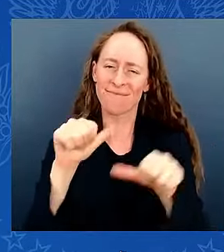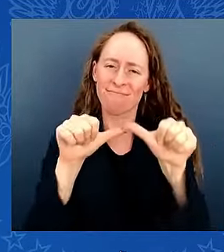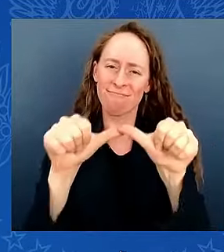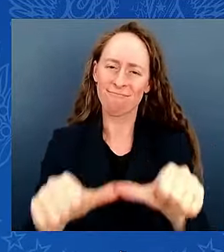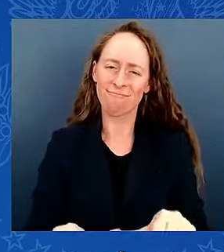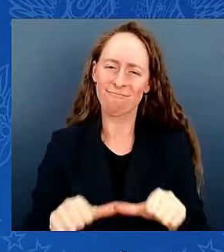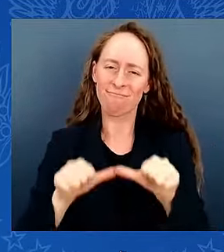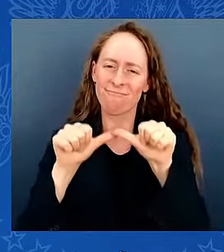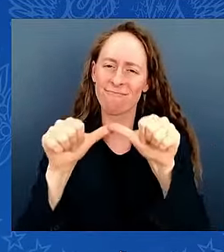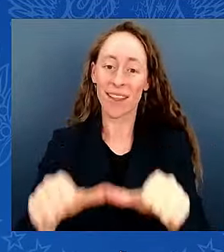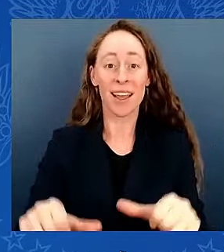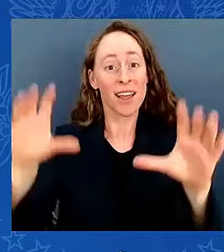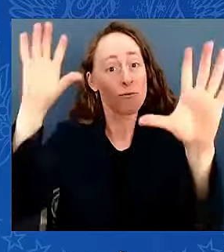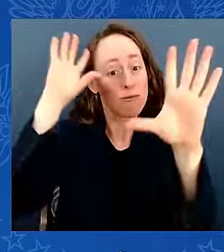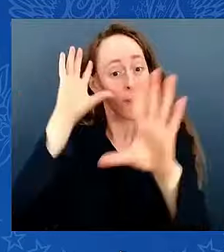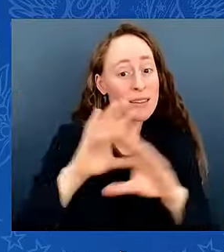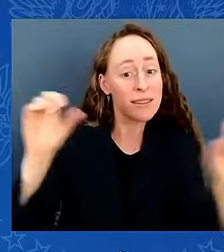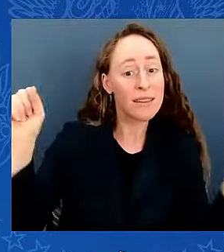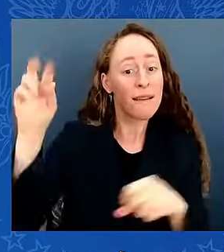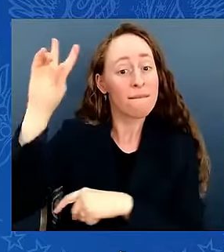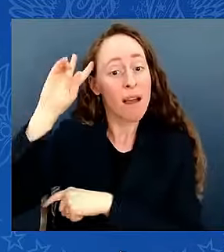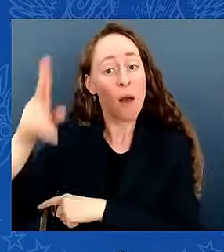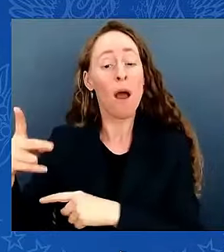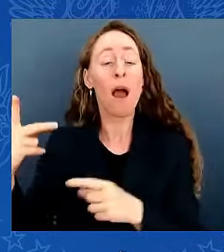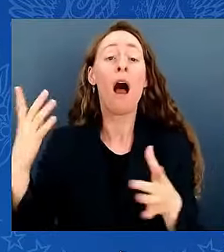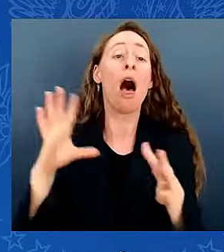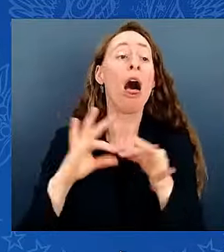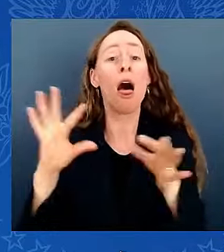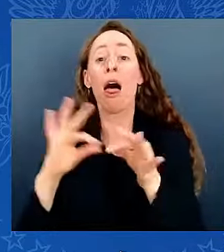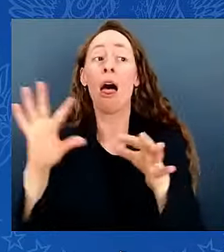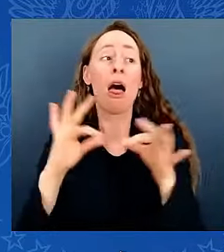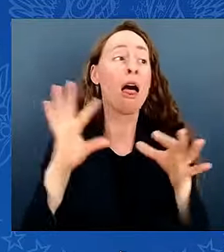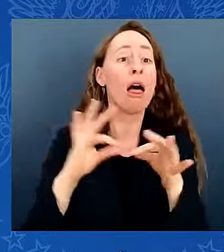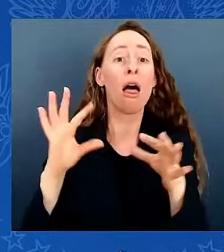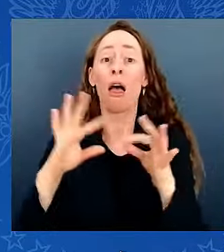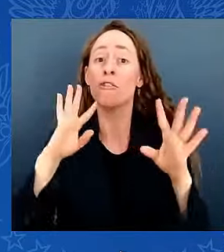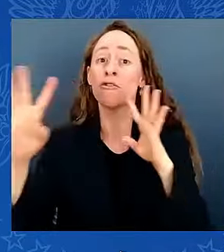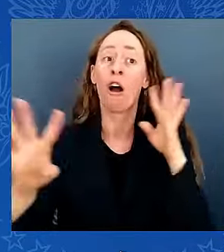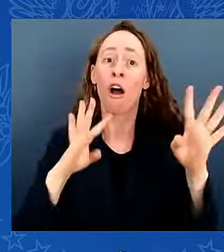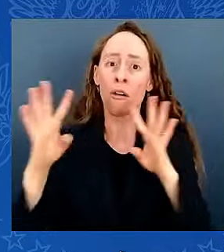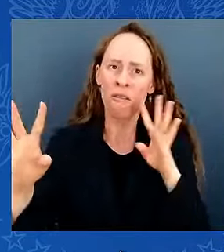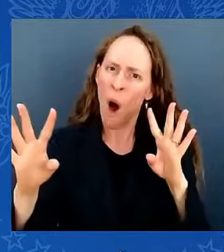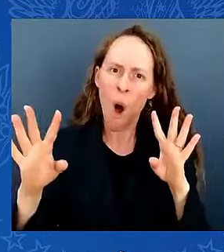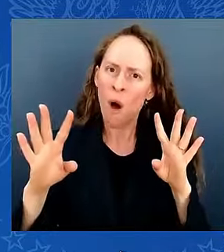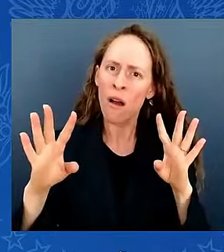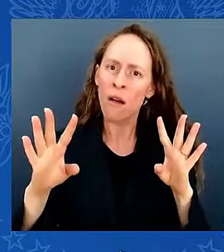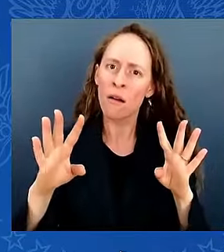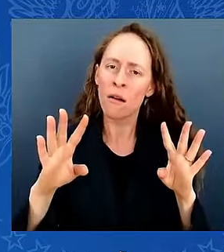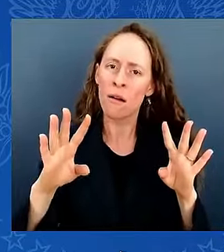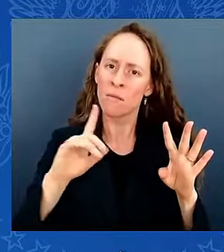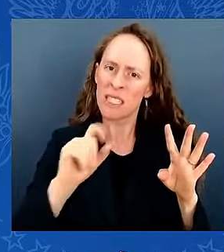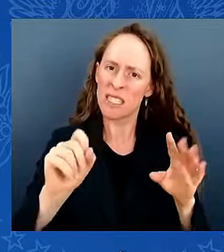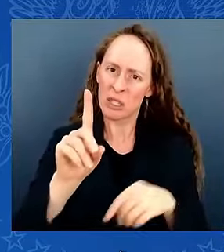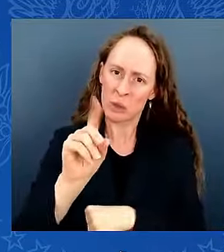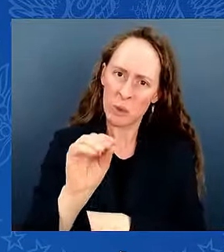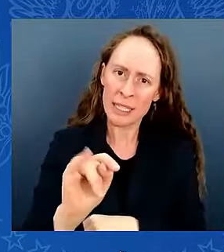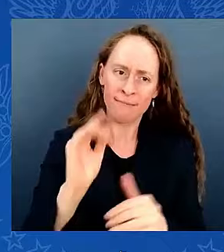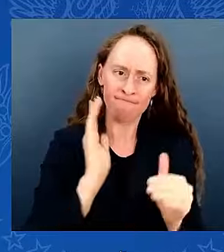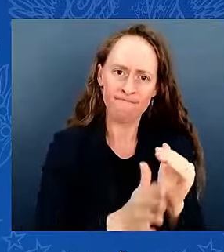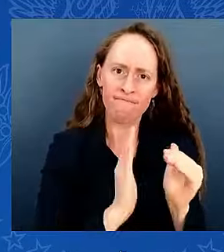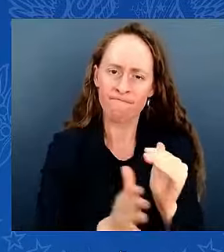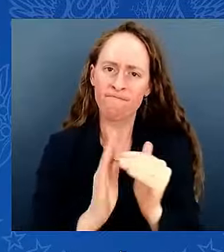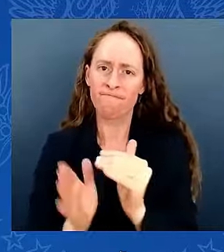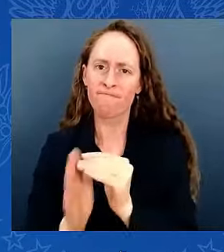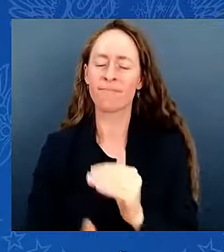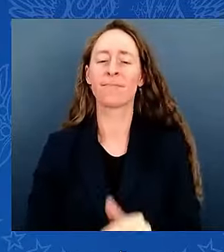they walked the walk. But I want to take a moment to talk about the president that I know.